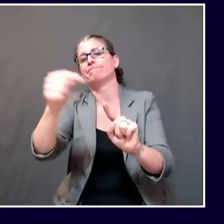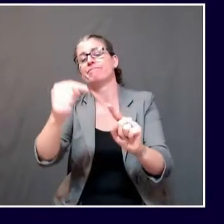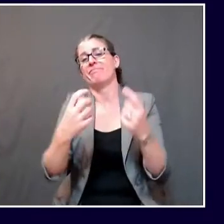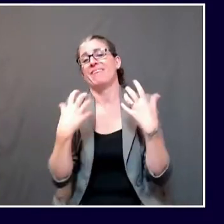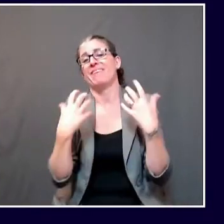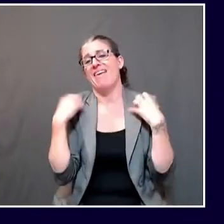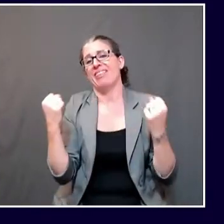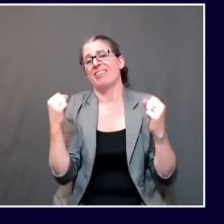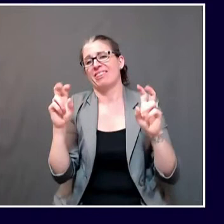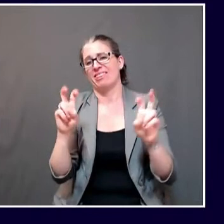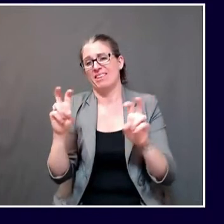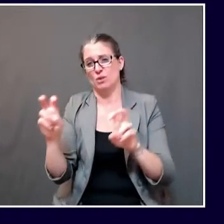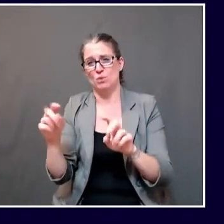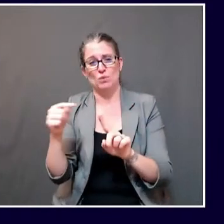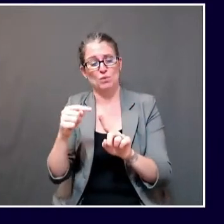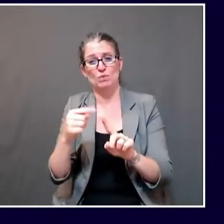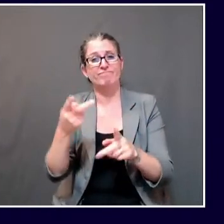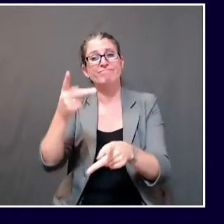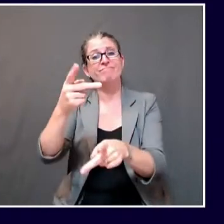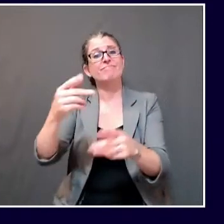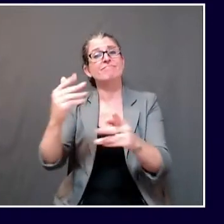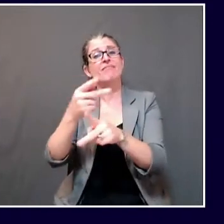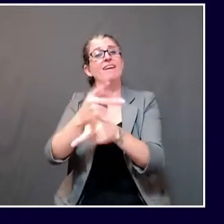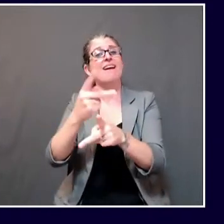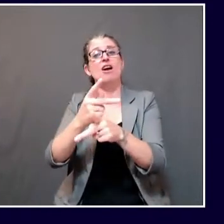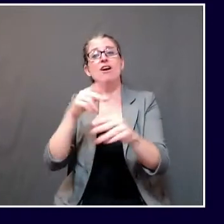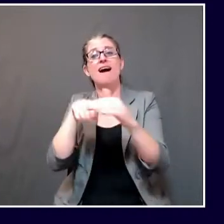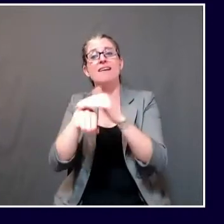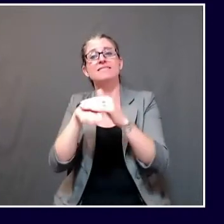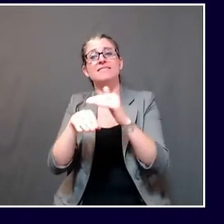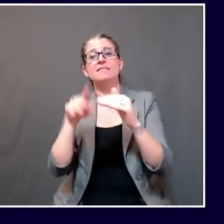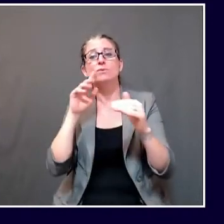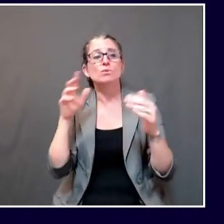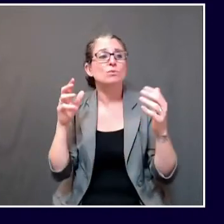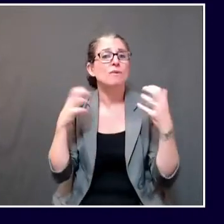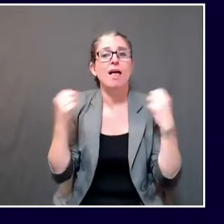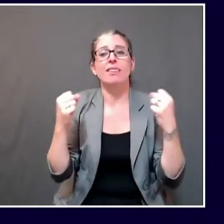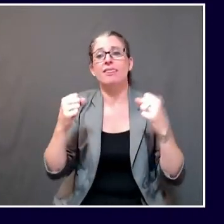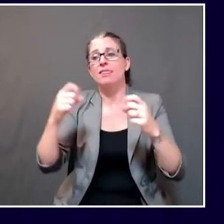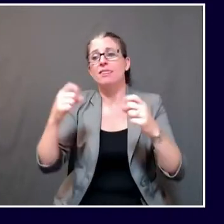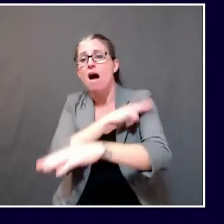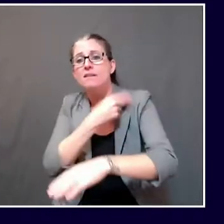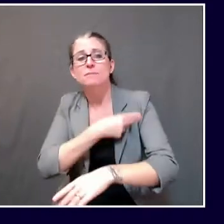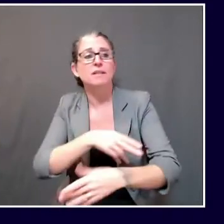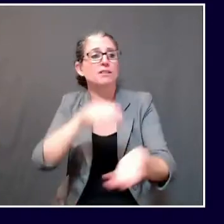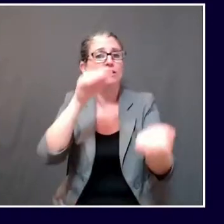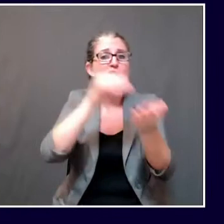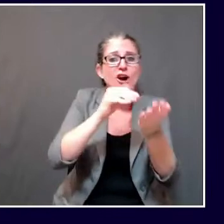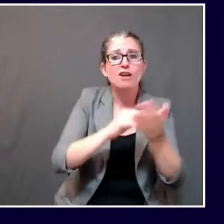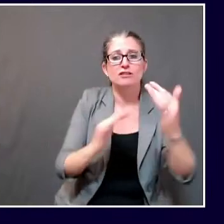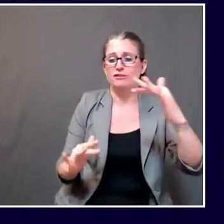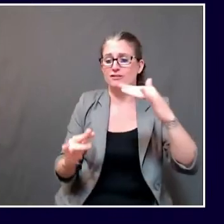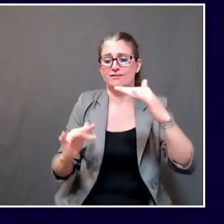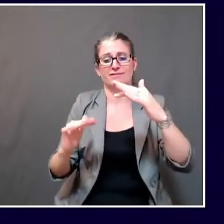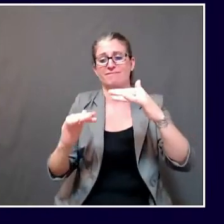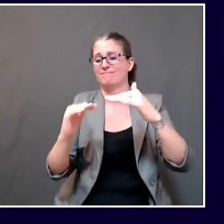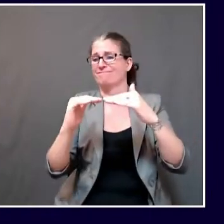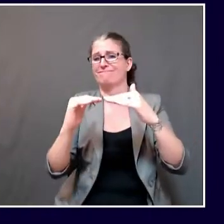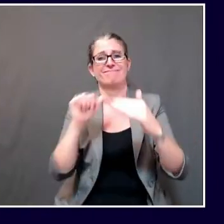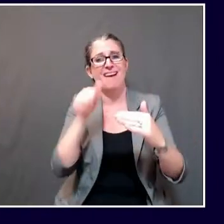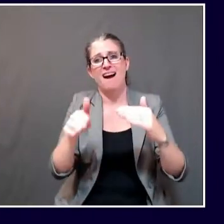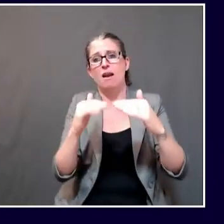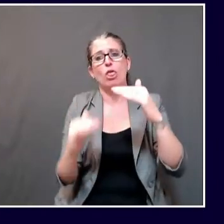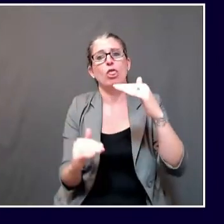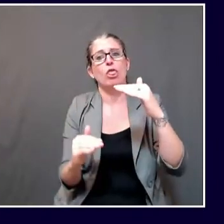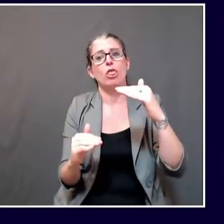of the things that can make COVID transmit extremely easily. So Emily, the answer is that we are concerned about the emergence